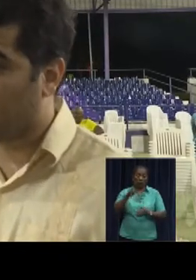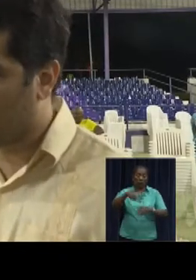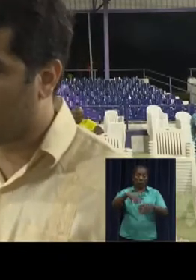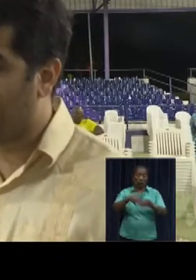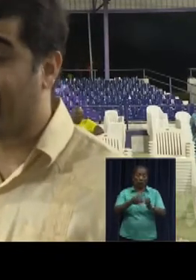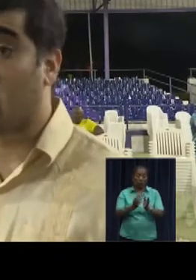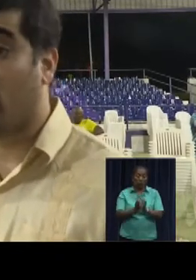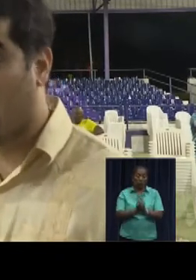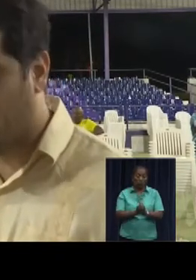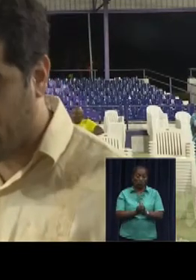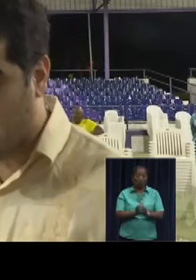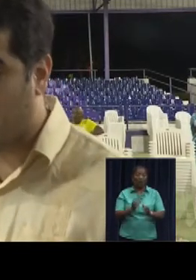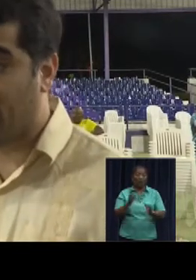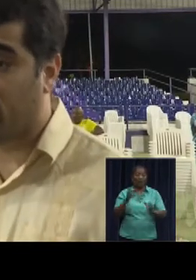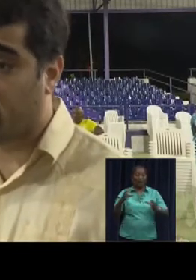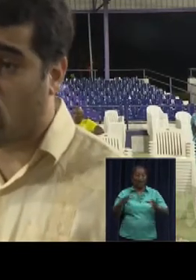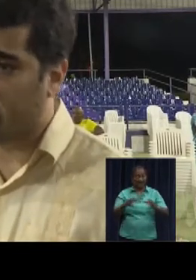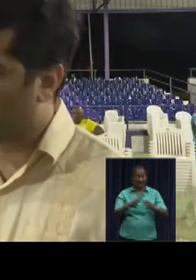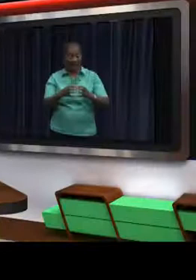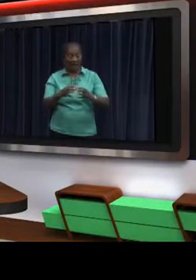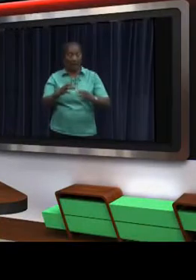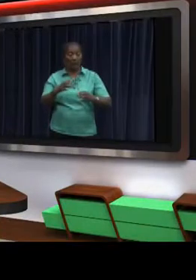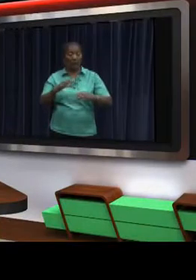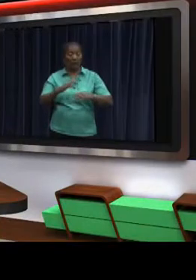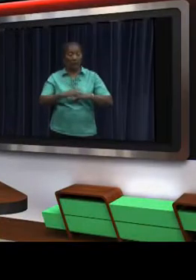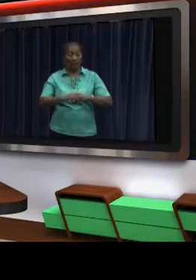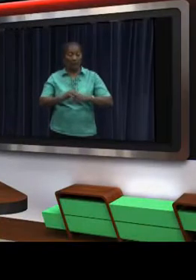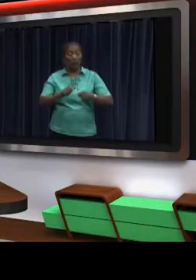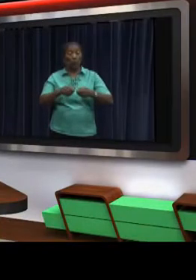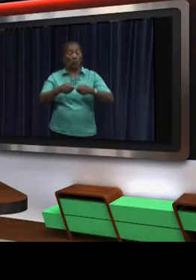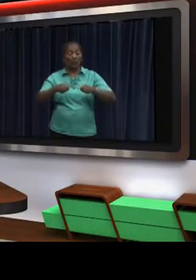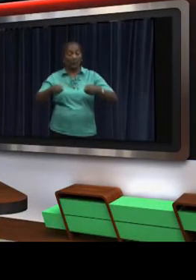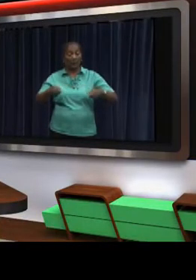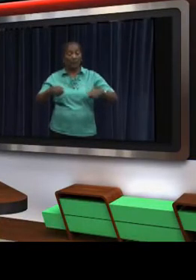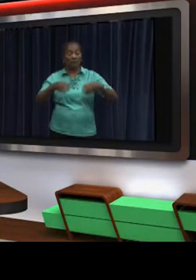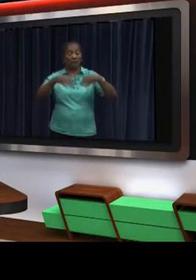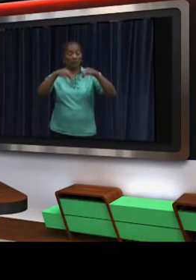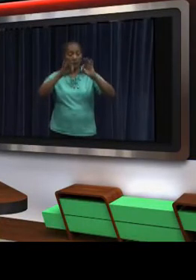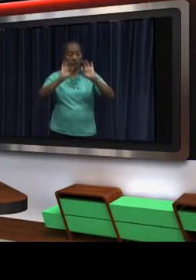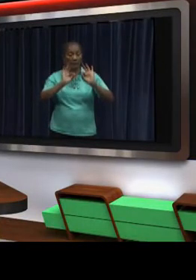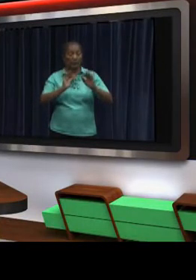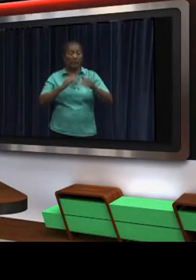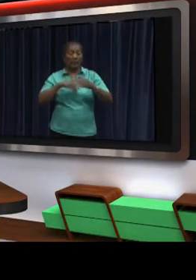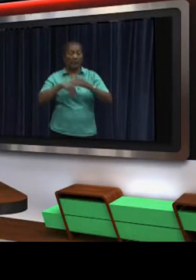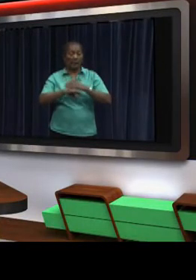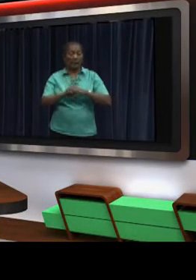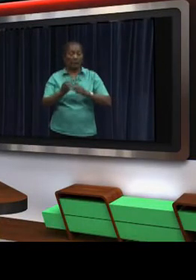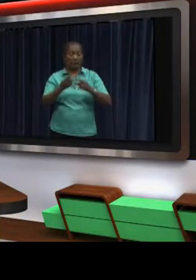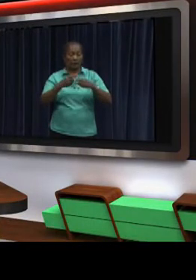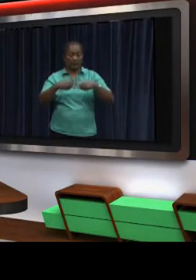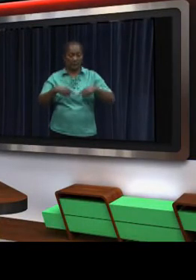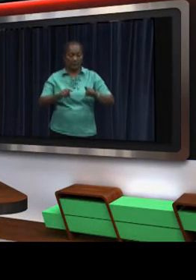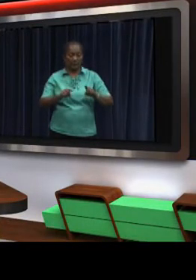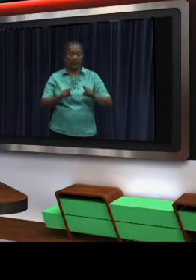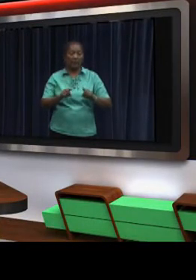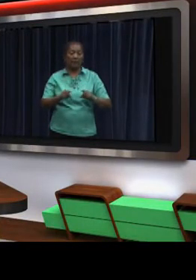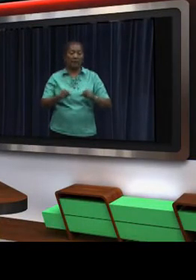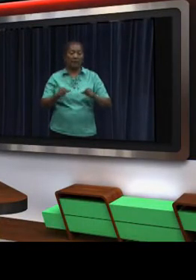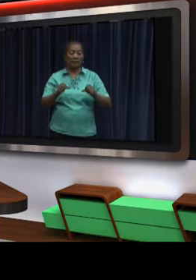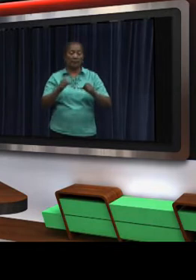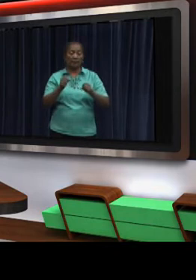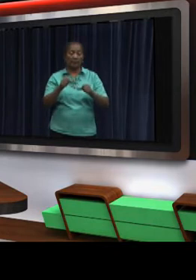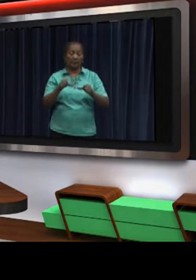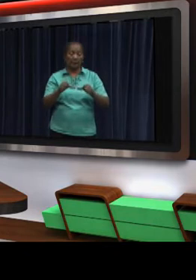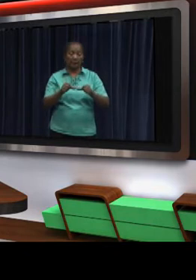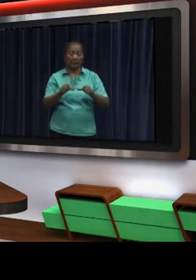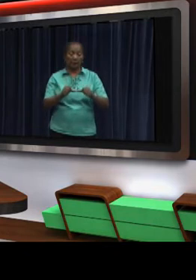re-evaluation of a number of target groups must be accompanied by quality improvement within the